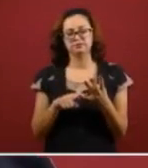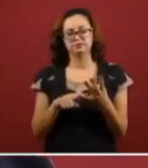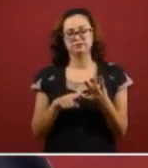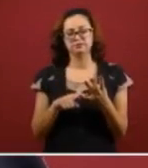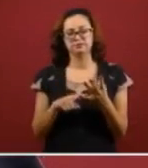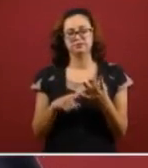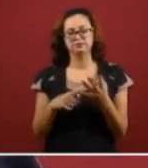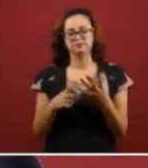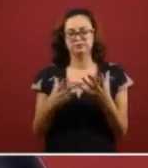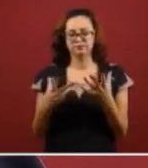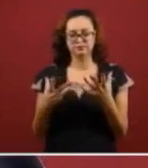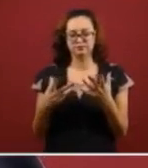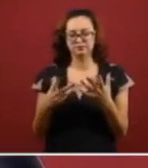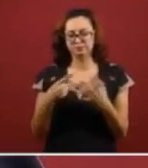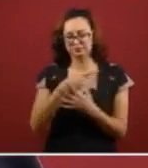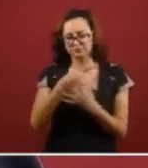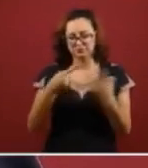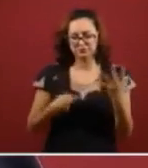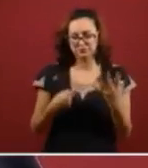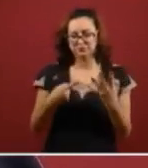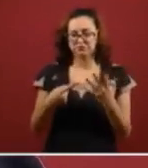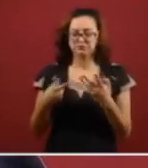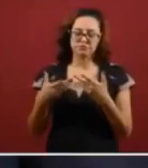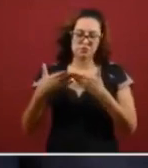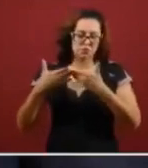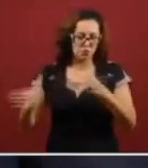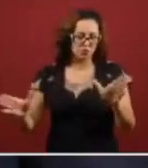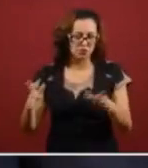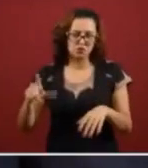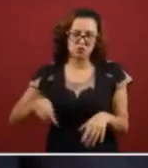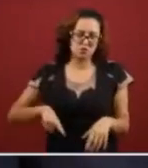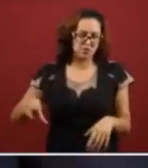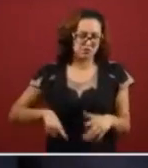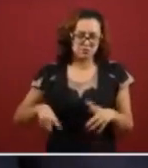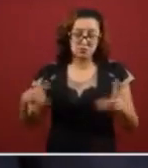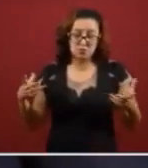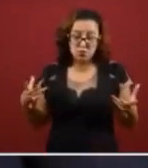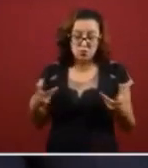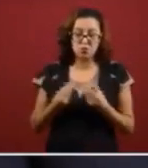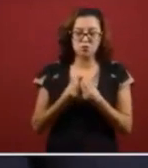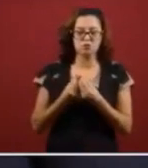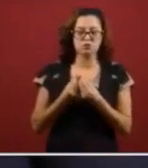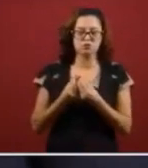channels, TV channels that belong público, to the public sector, para,